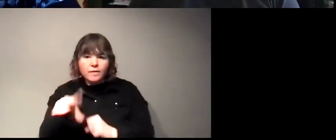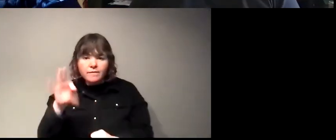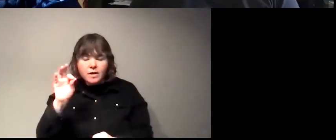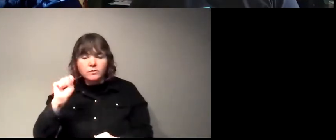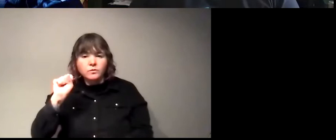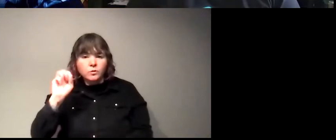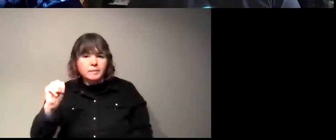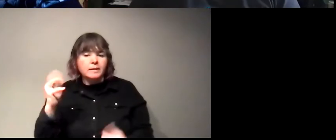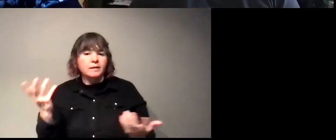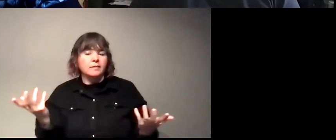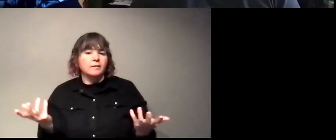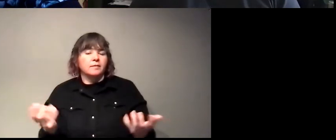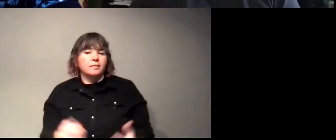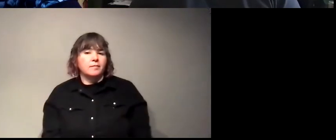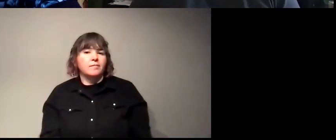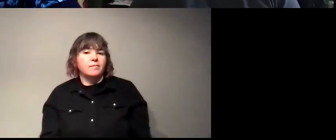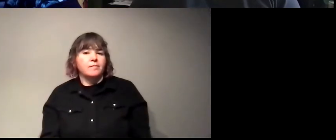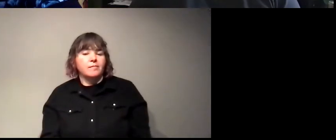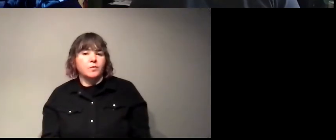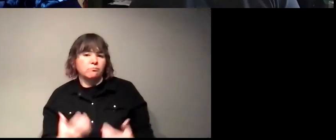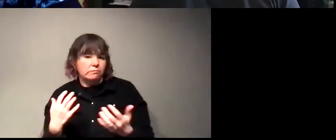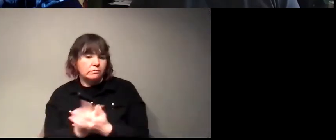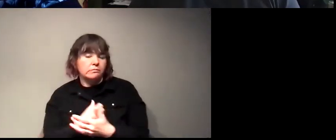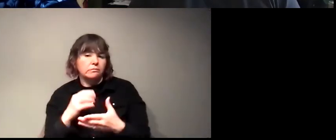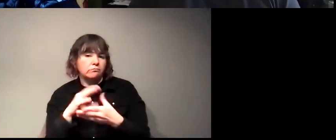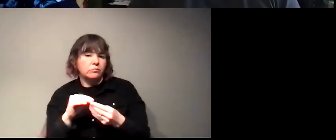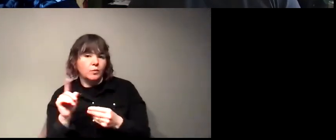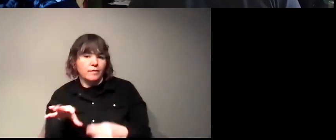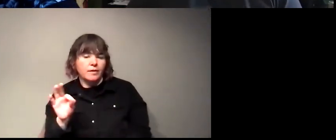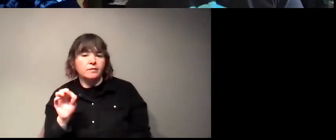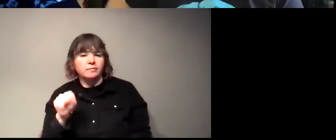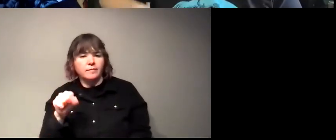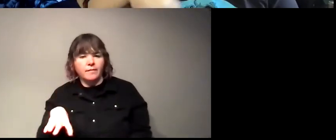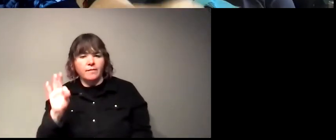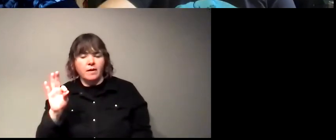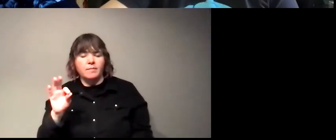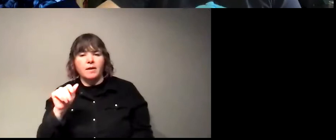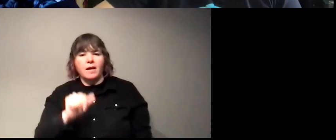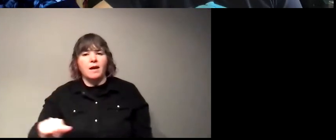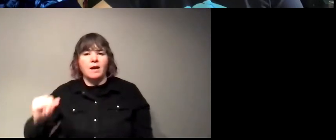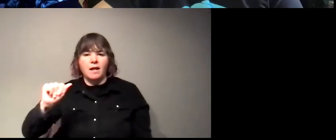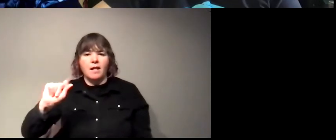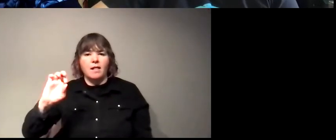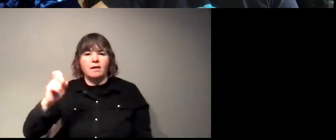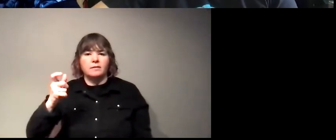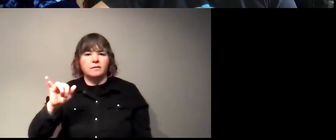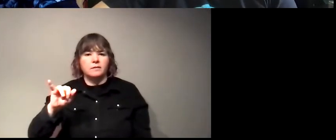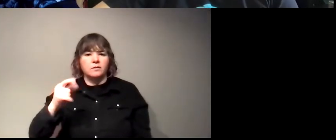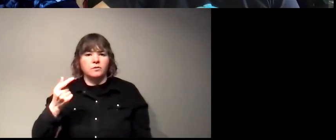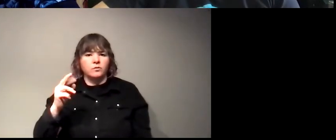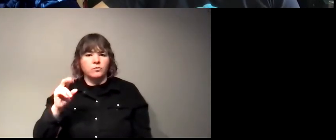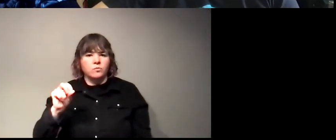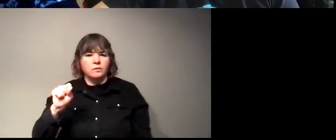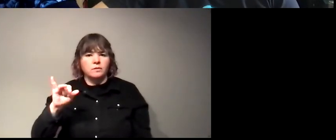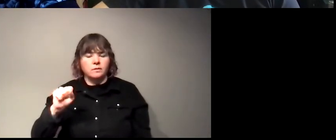social media? This is your chance to say whatever to this group. Yeah, you can find me at Alexi Grousis on